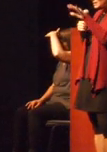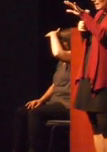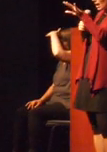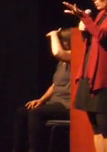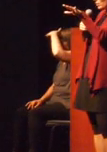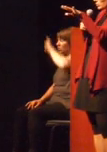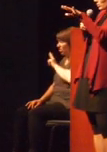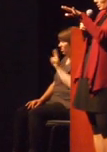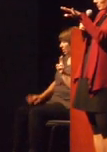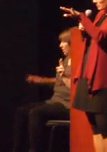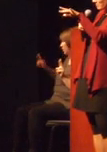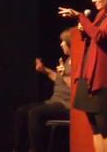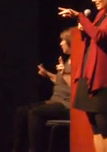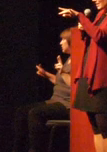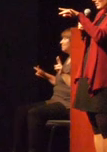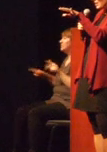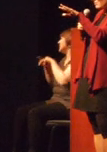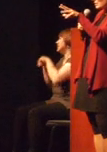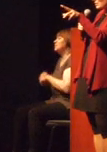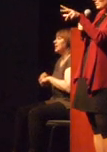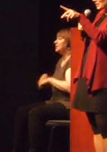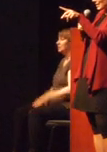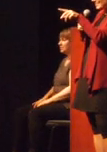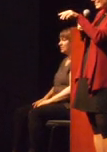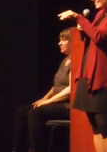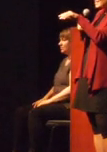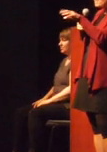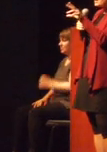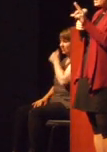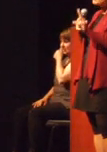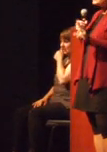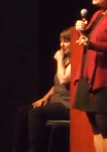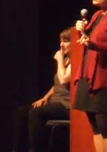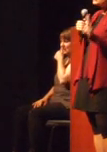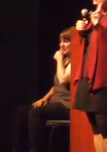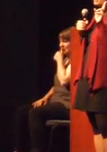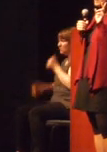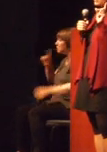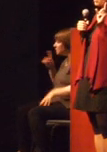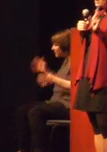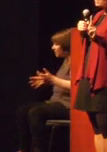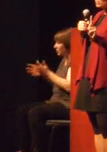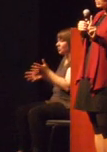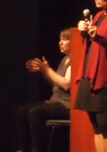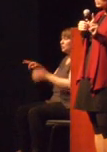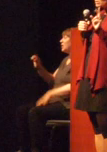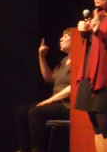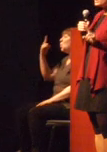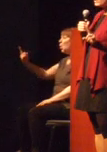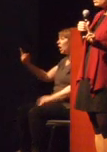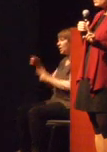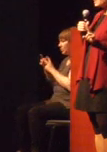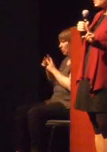Well, it depends on how well you know them. You're gonna have to negotiate. But I really encourage you to find one partner so